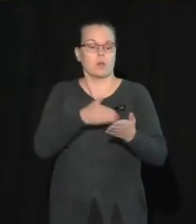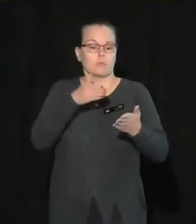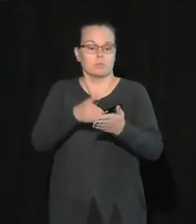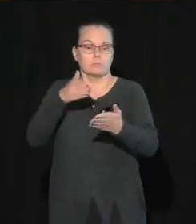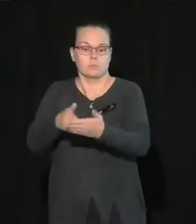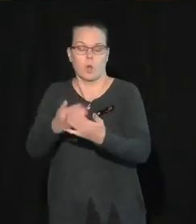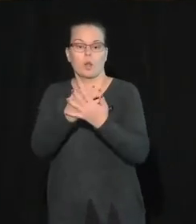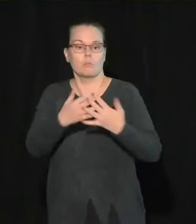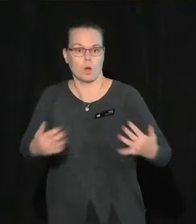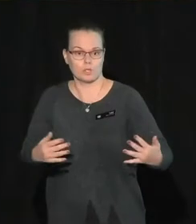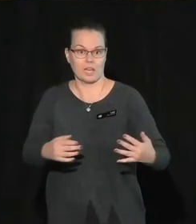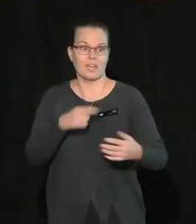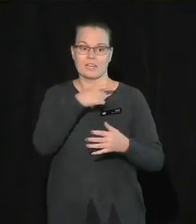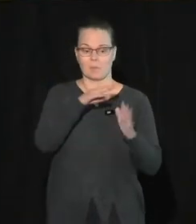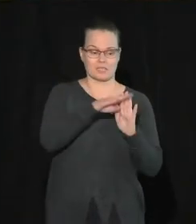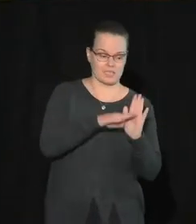why,